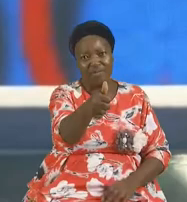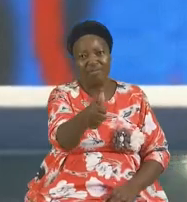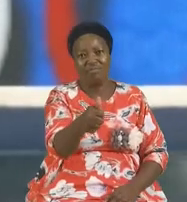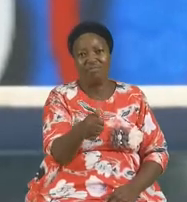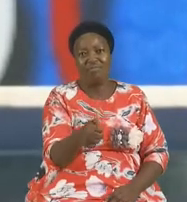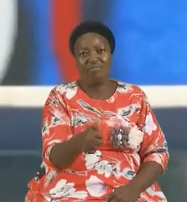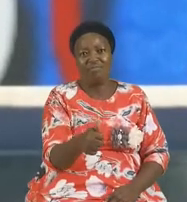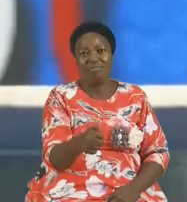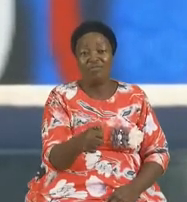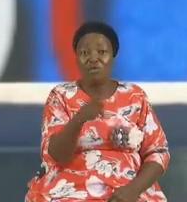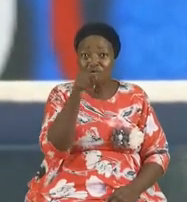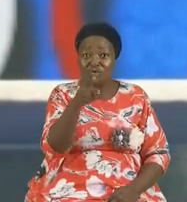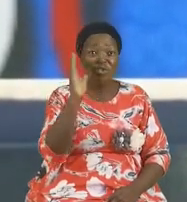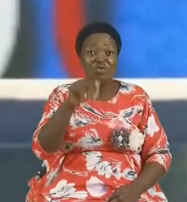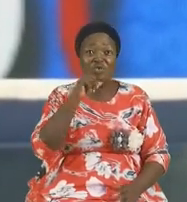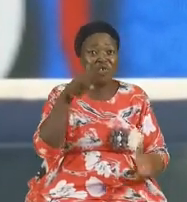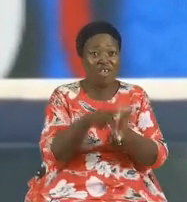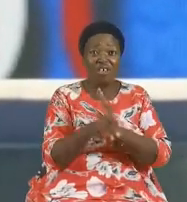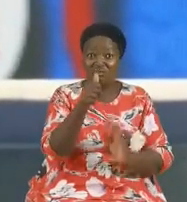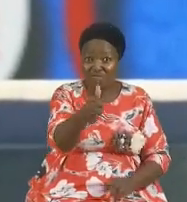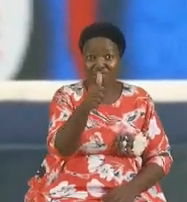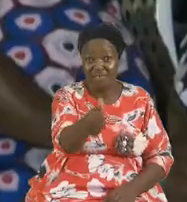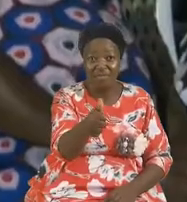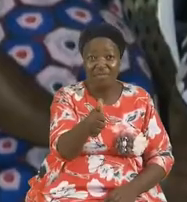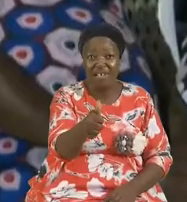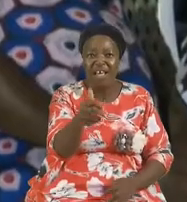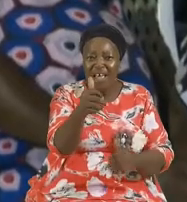himself. You will not kill yourself.